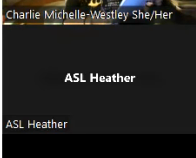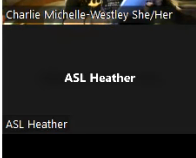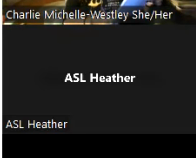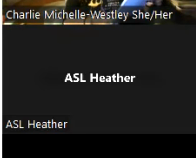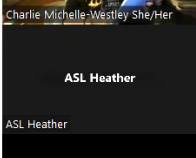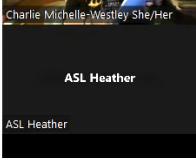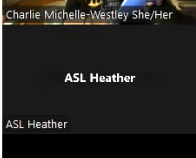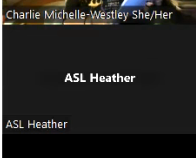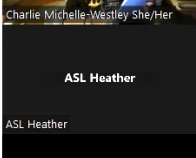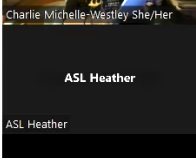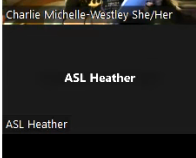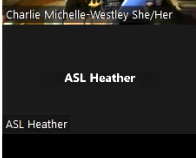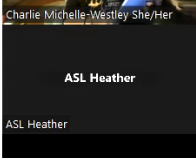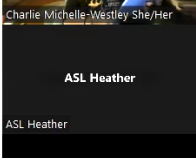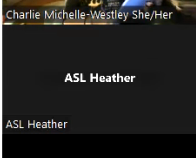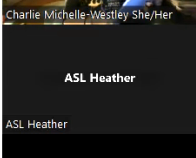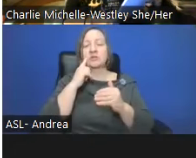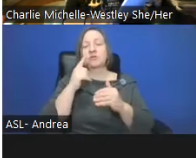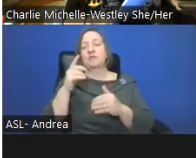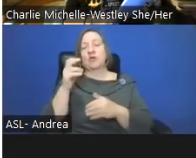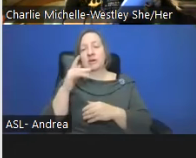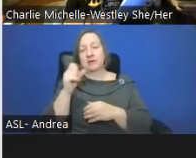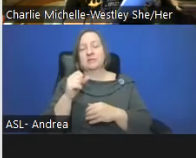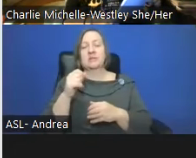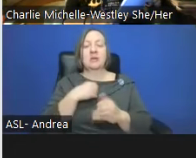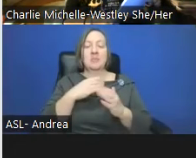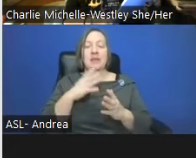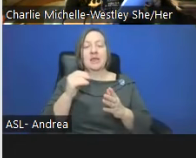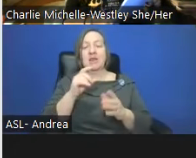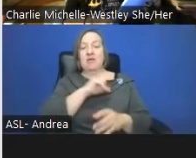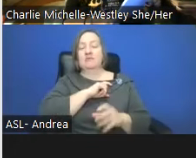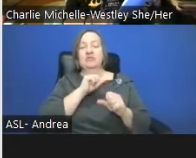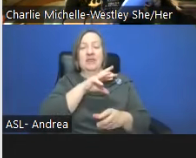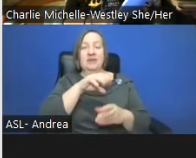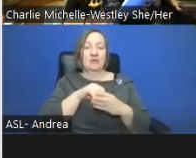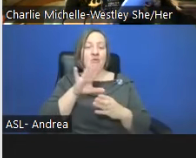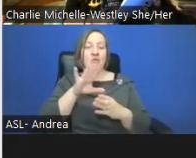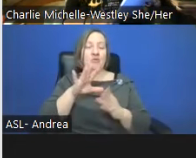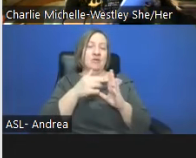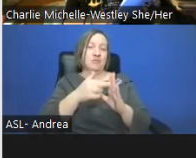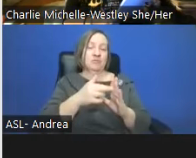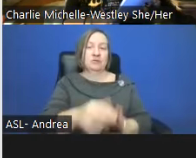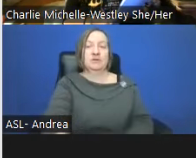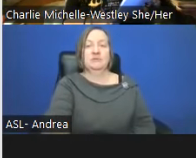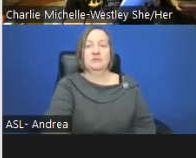Procedure for hearings. Note, throughout this section, complainant and officer may include their representatives.